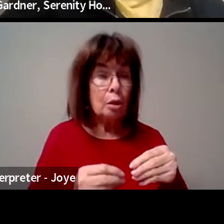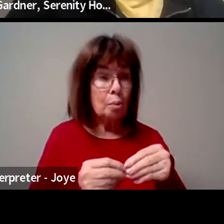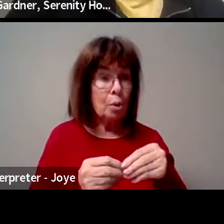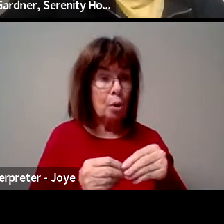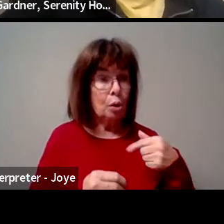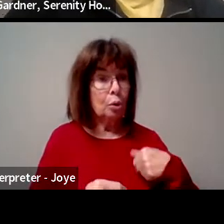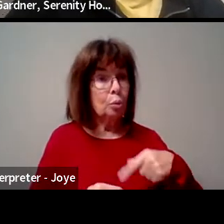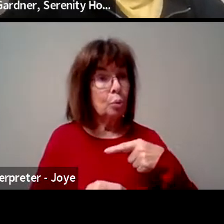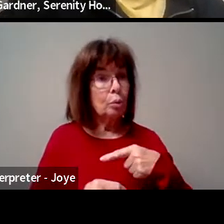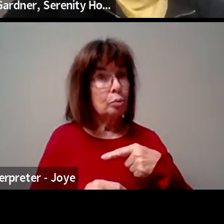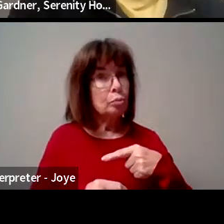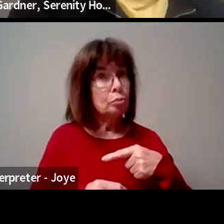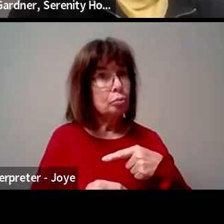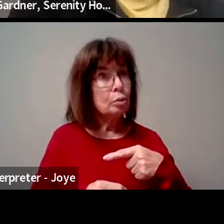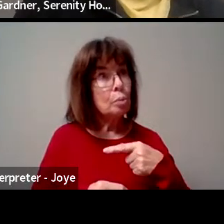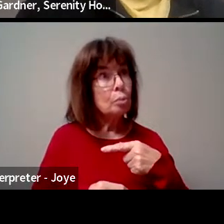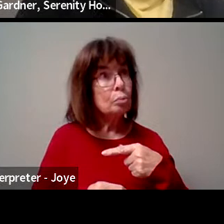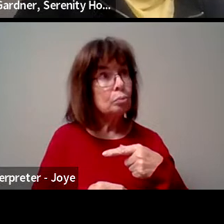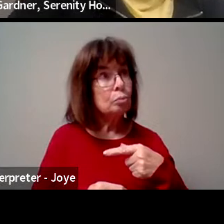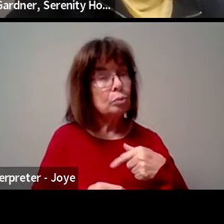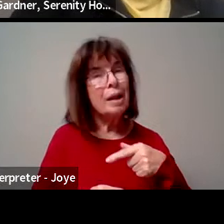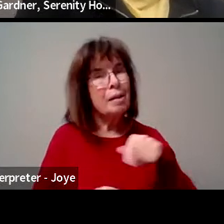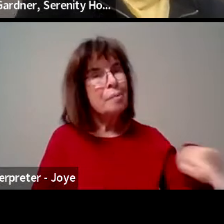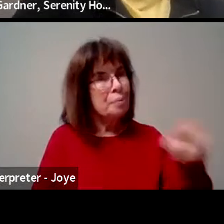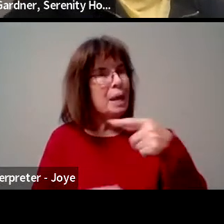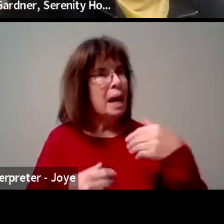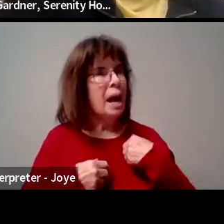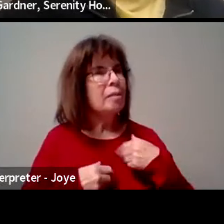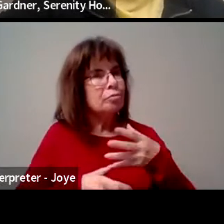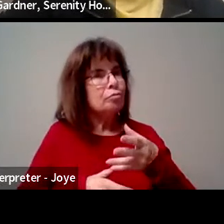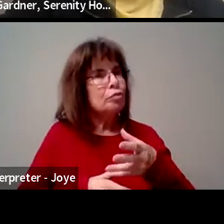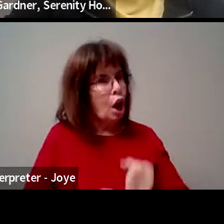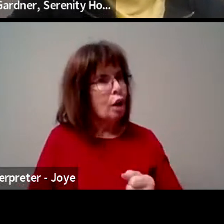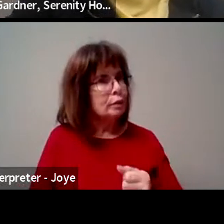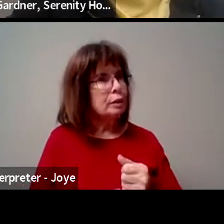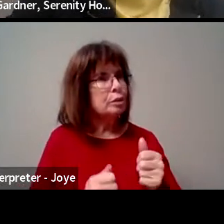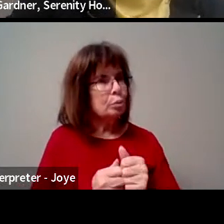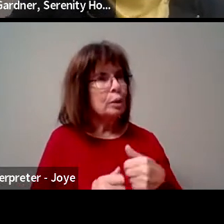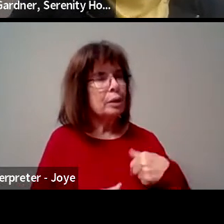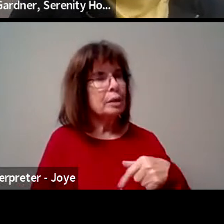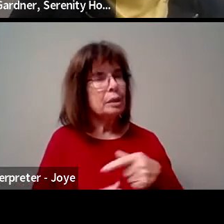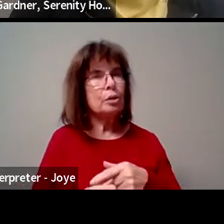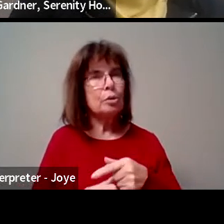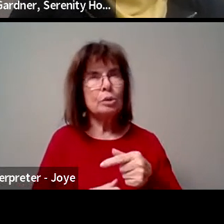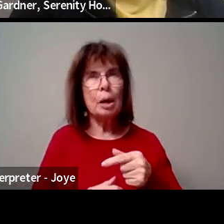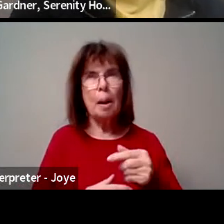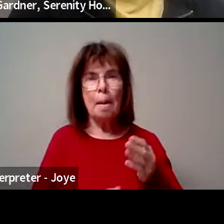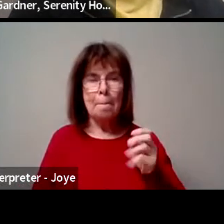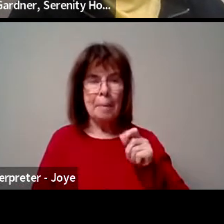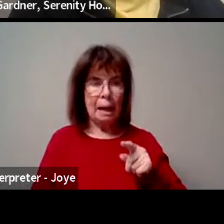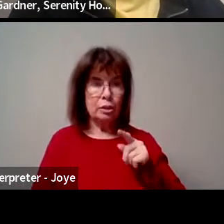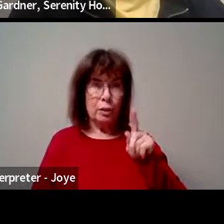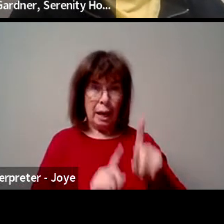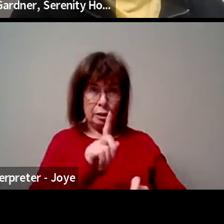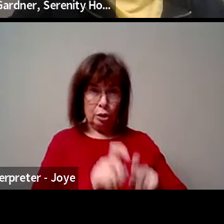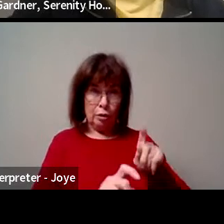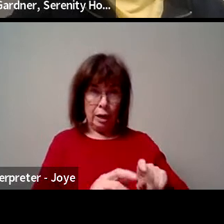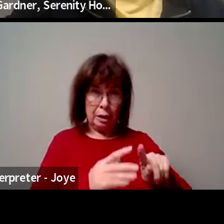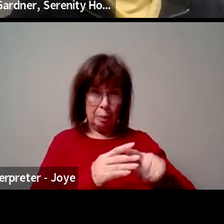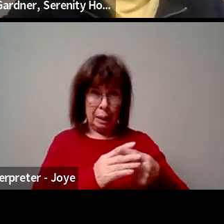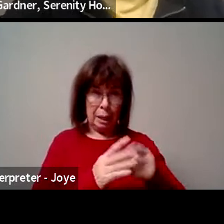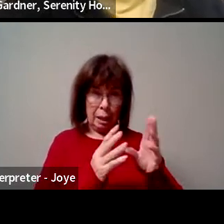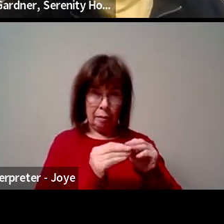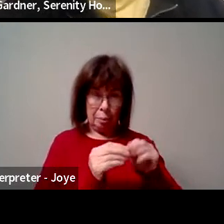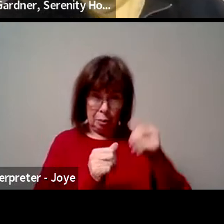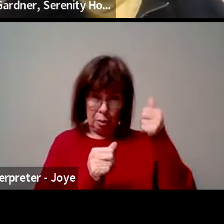they have confidence in us. It goes back to the beginning of the survey we did. At the beginning of this